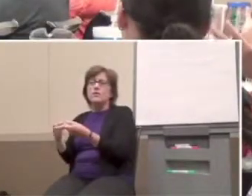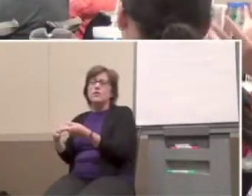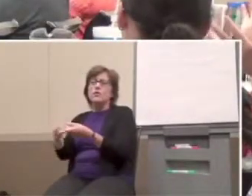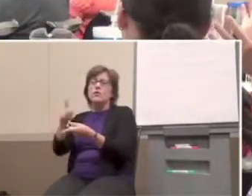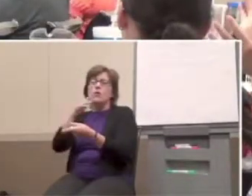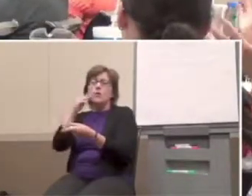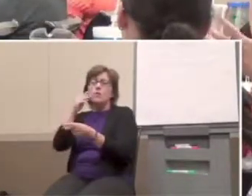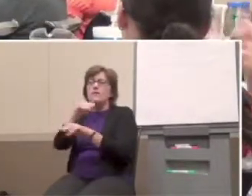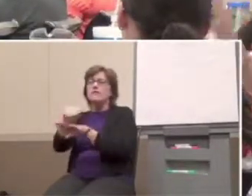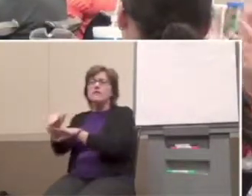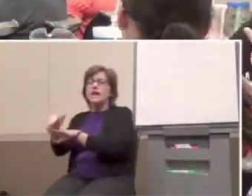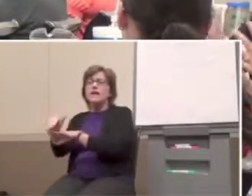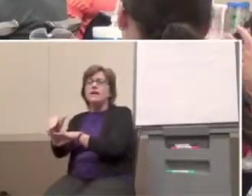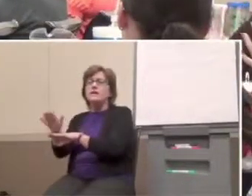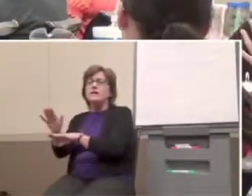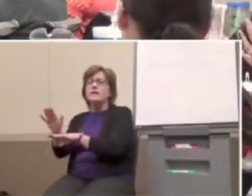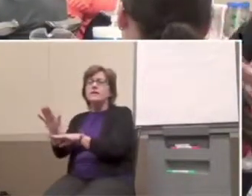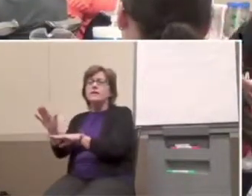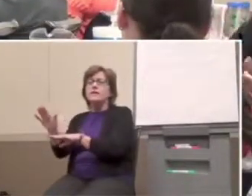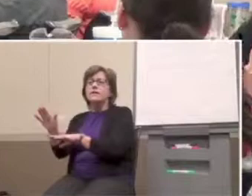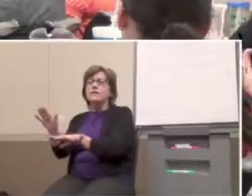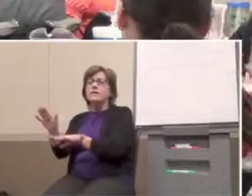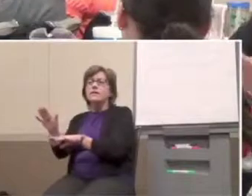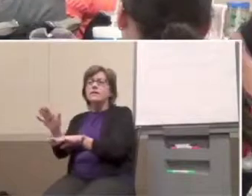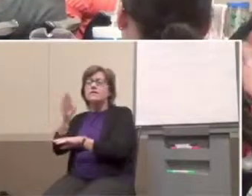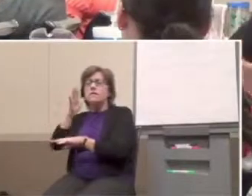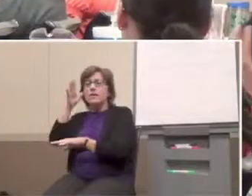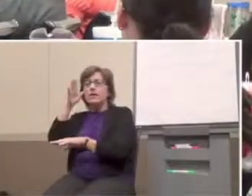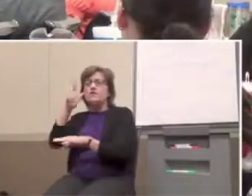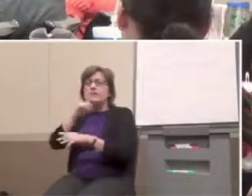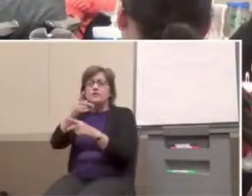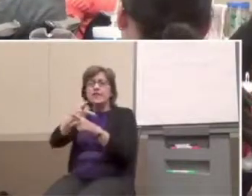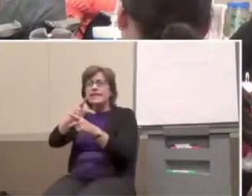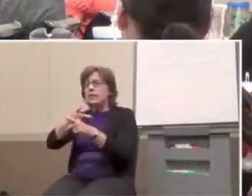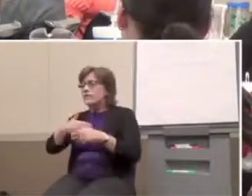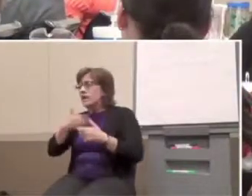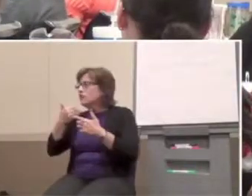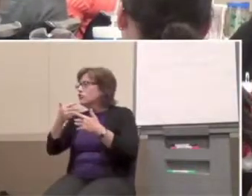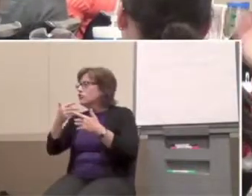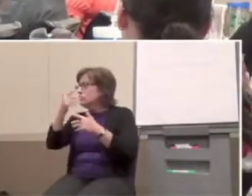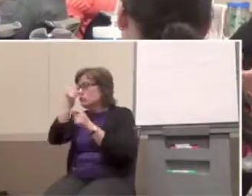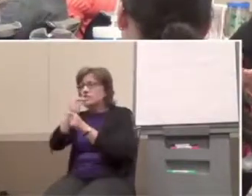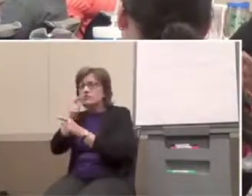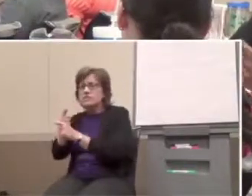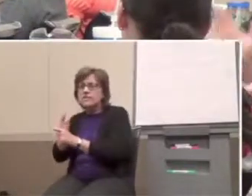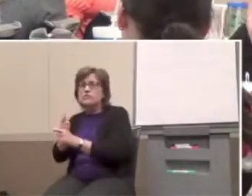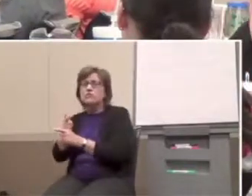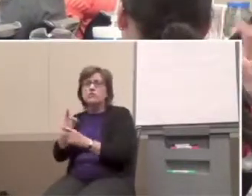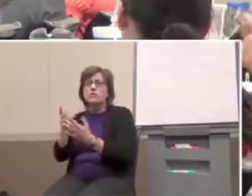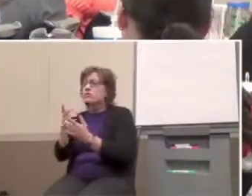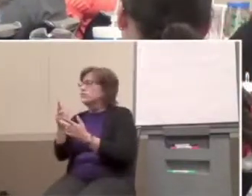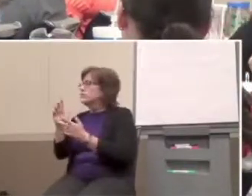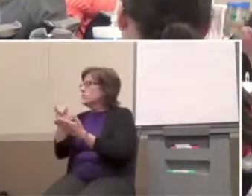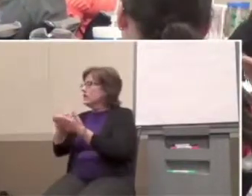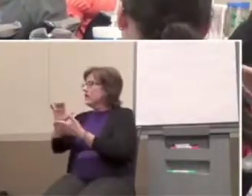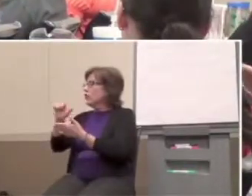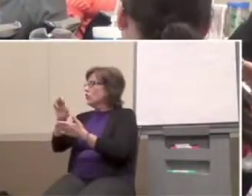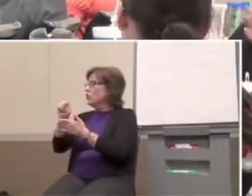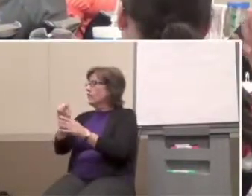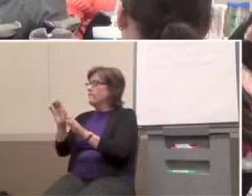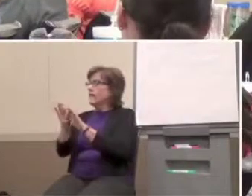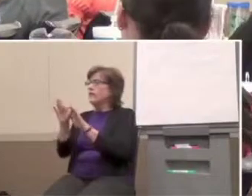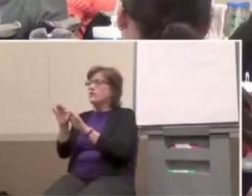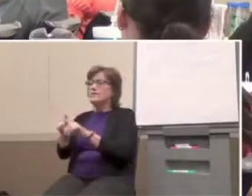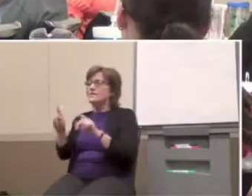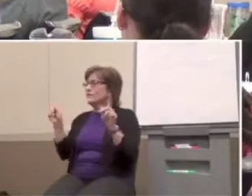their parents work, they're taking care of their younger siblings, they're doing a lot of things, so that core value is like totally different